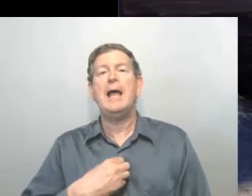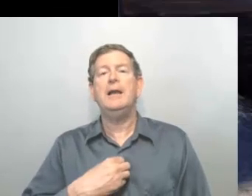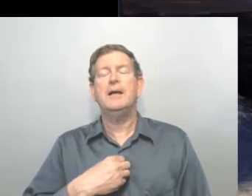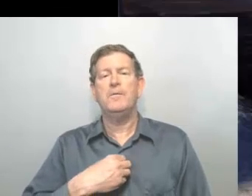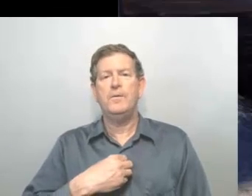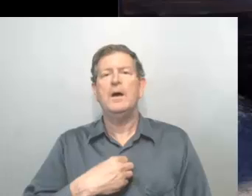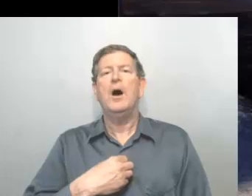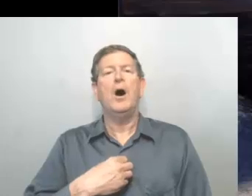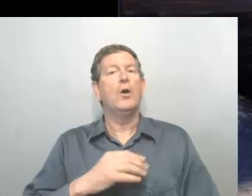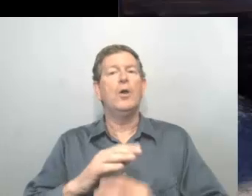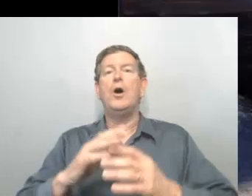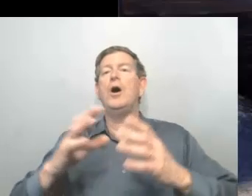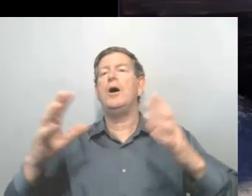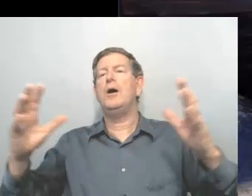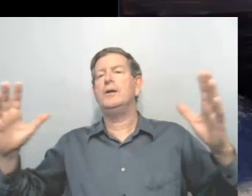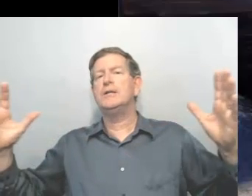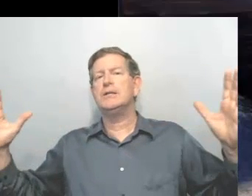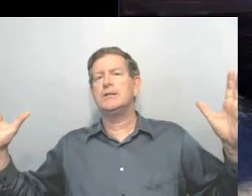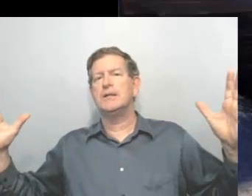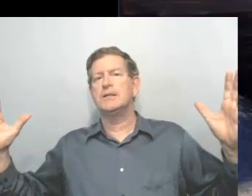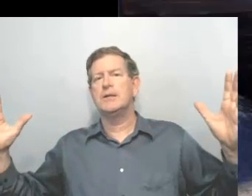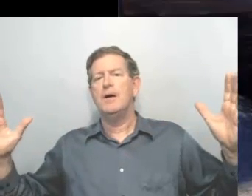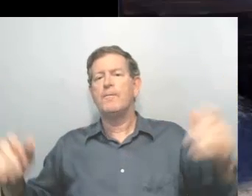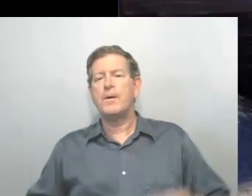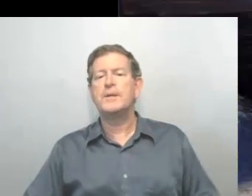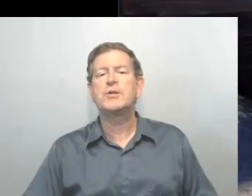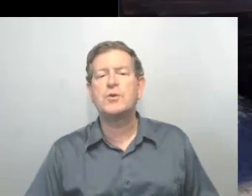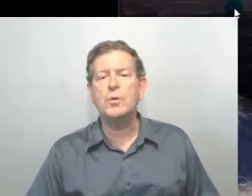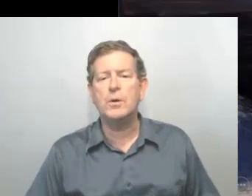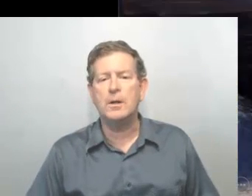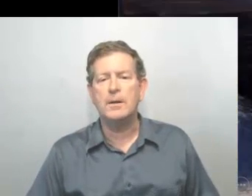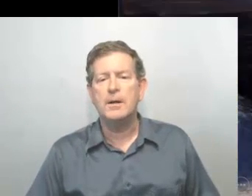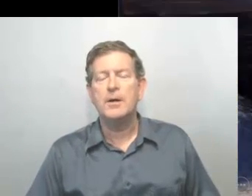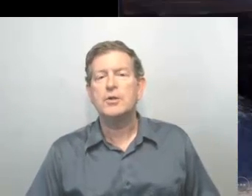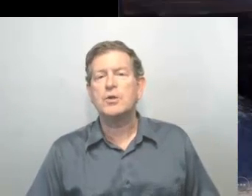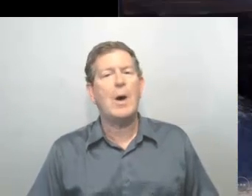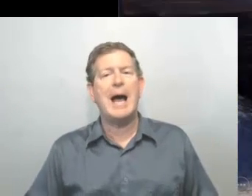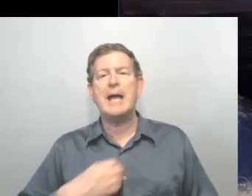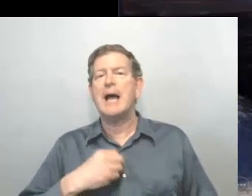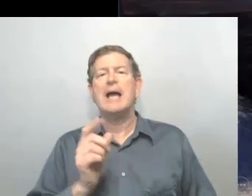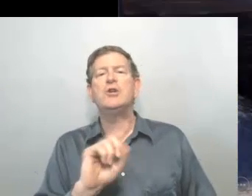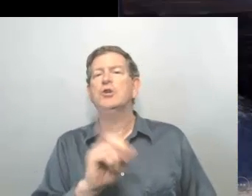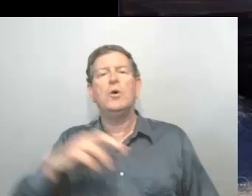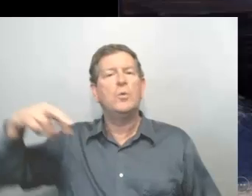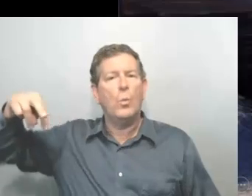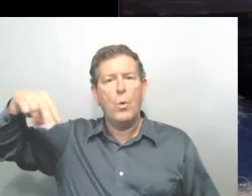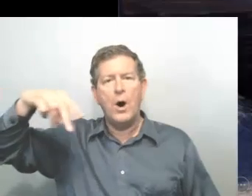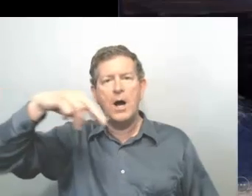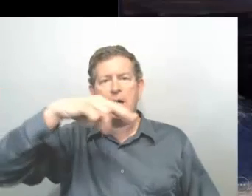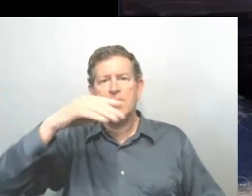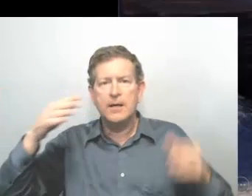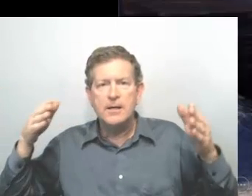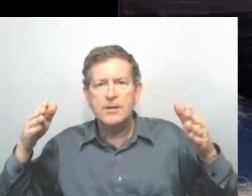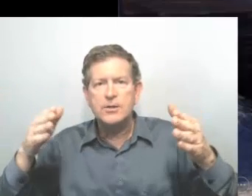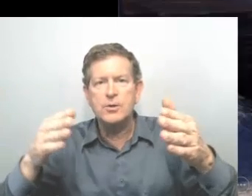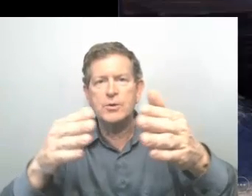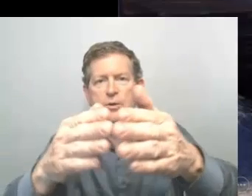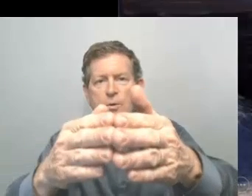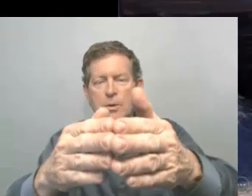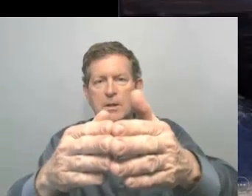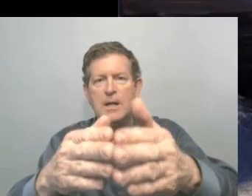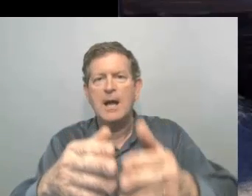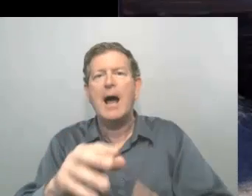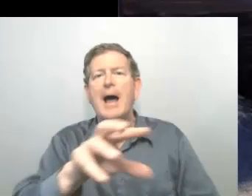Now, I live a long distance from the school, so I don't walk